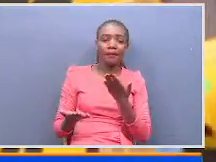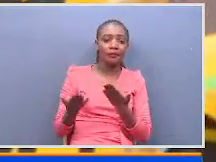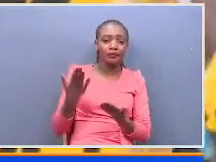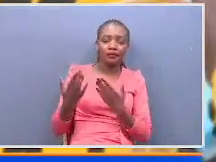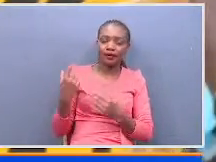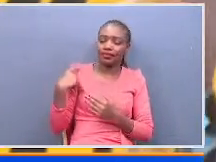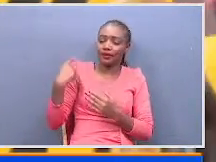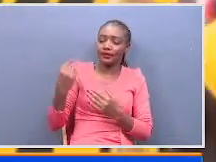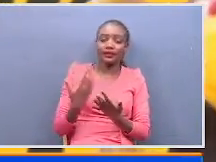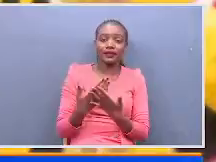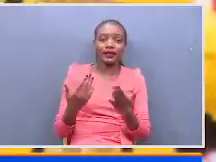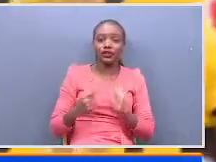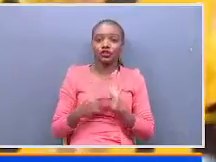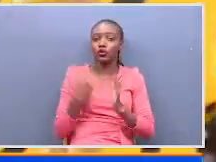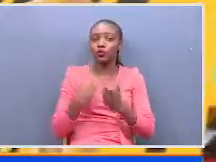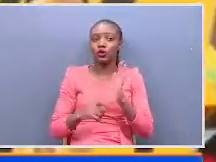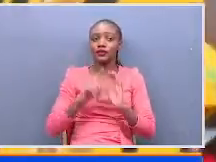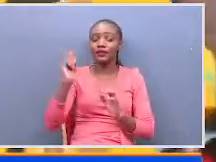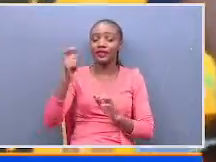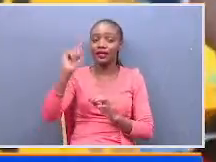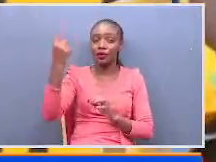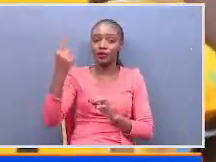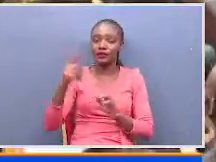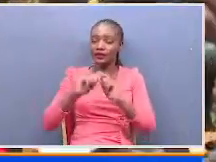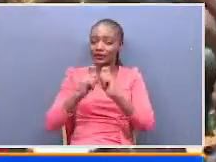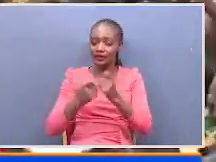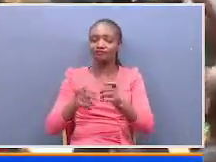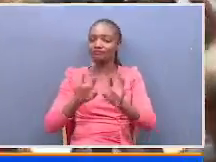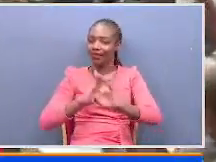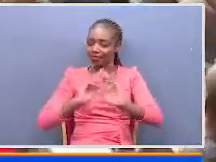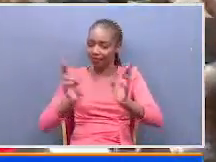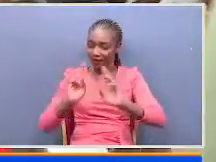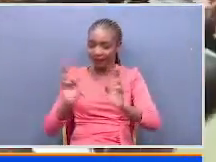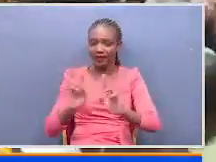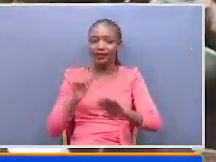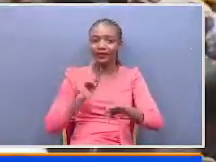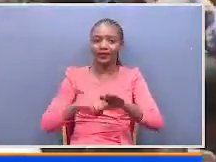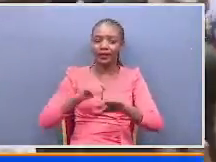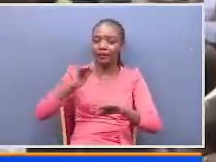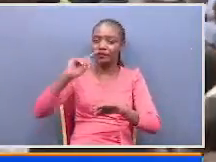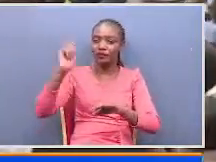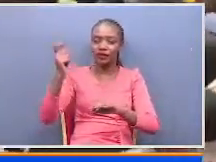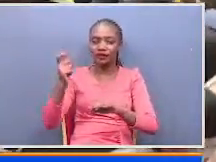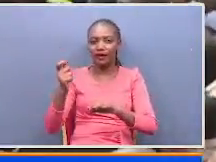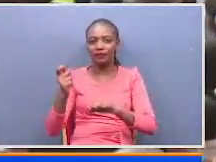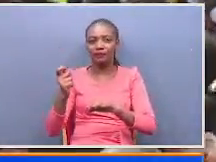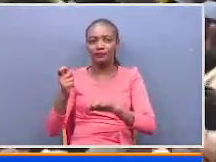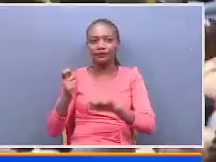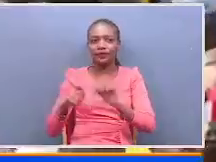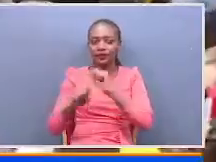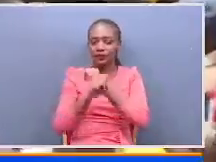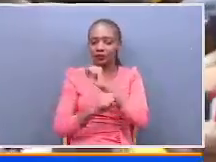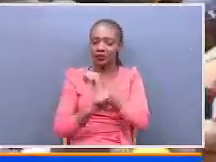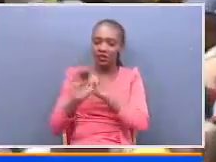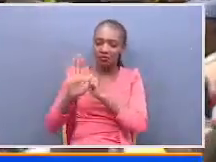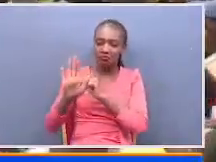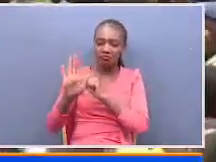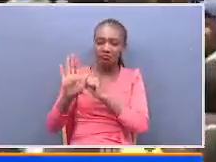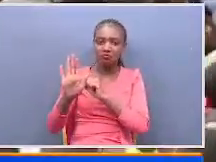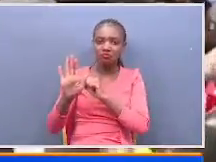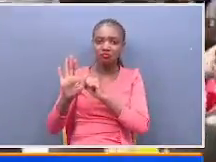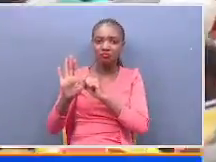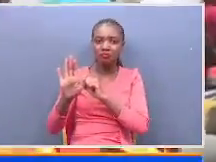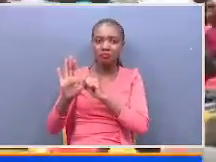latest indication that the Kenya Kwanza team is leaving nothing to chance at a time when the mountain is seemingly leaning towards his political rival, who